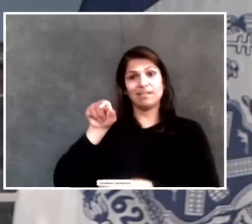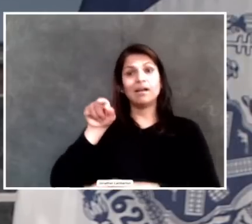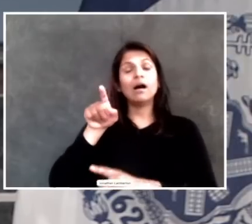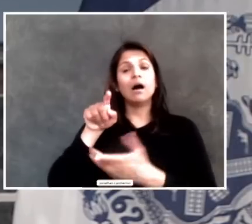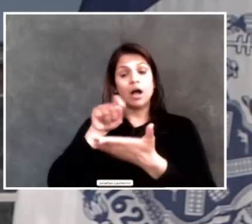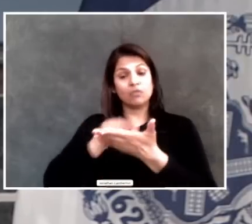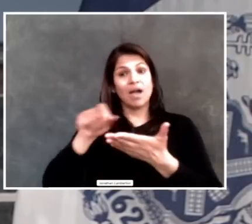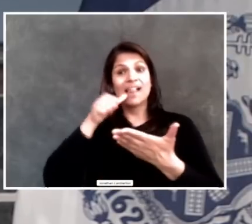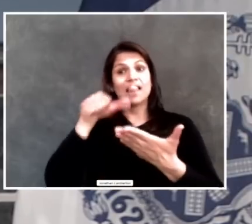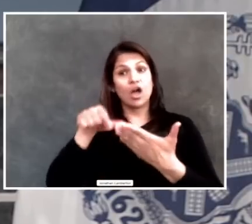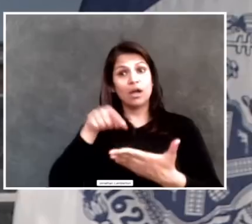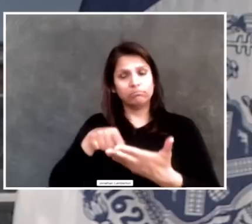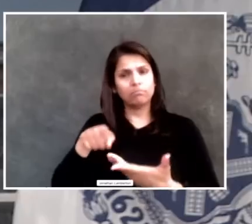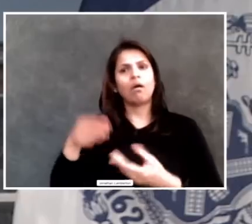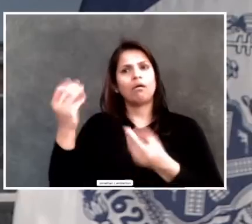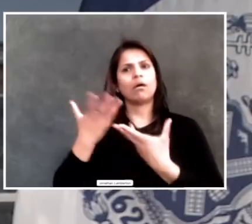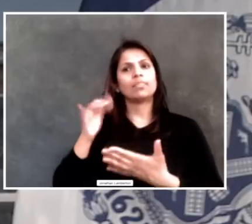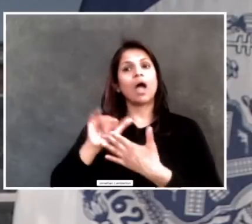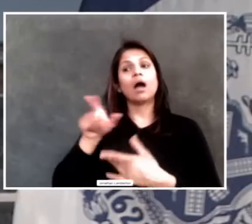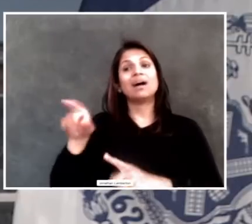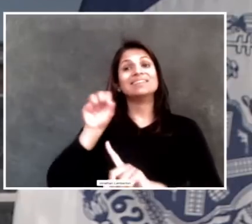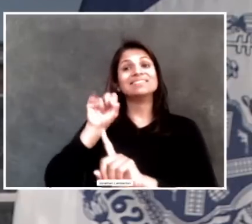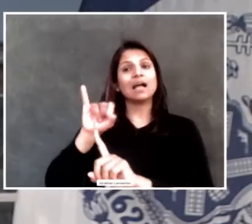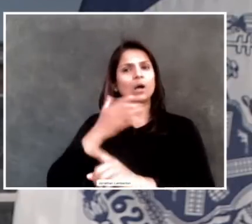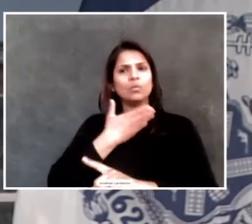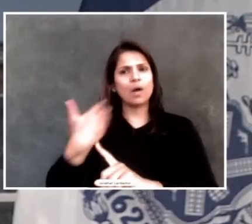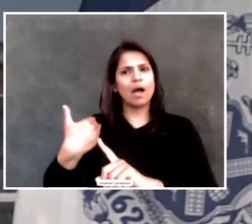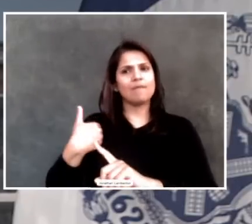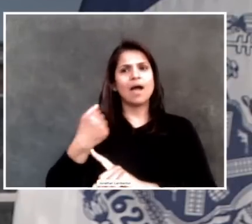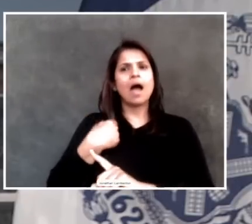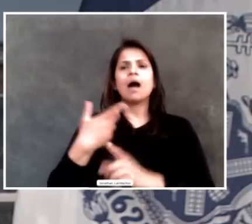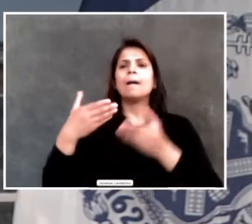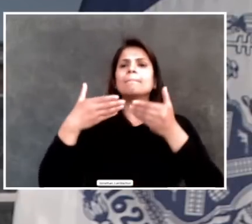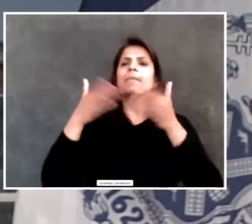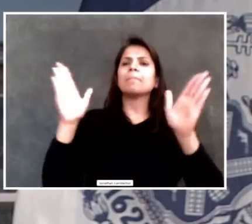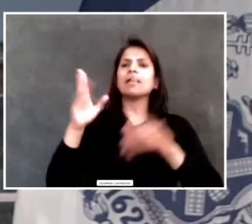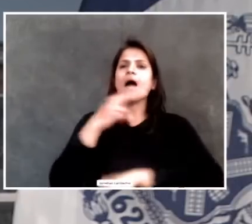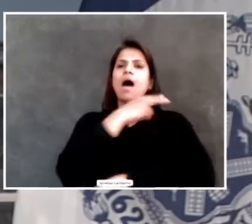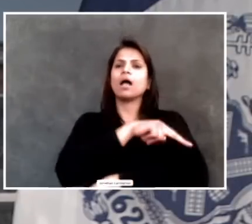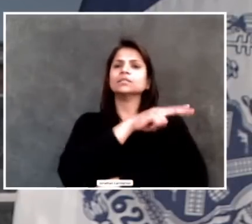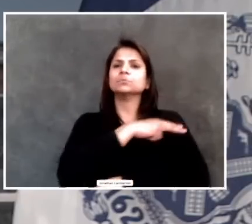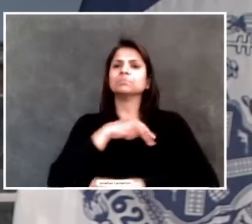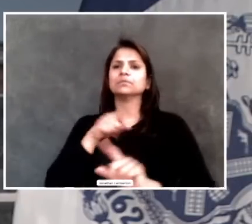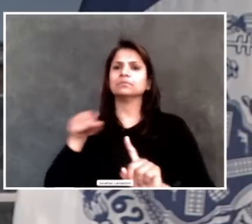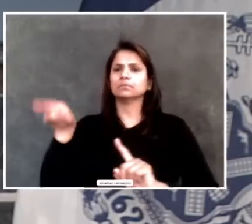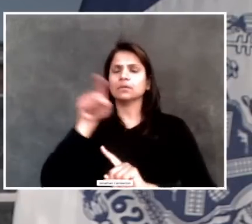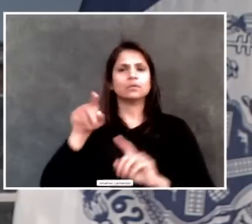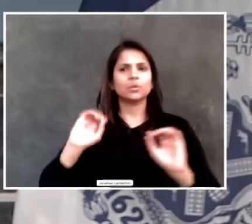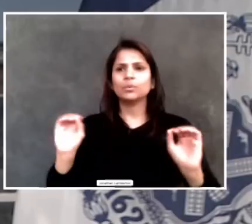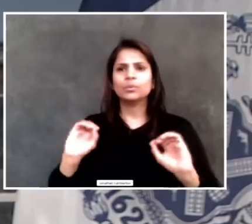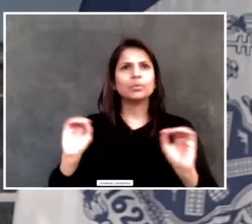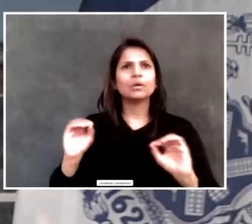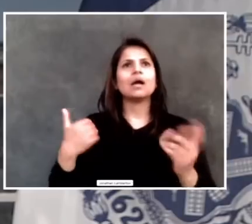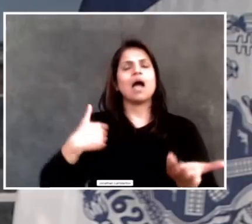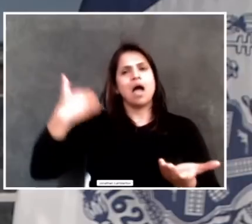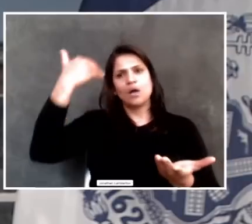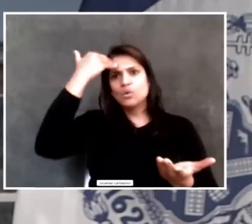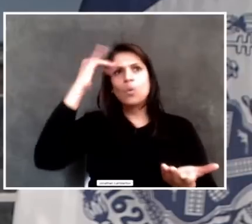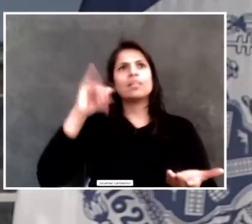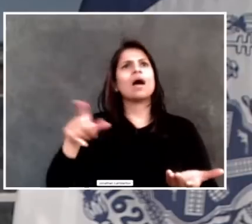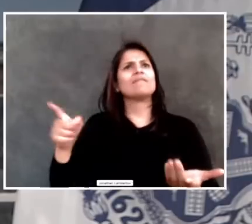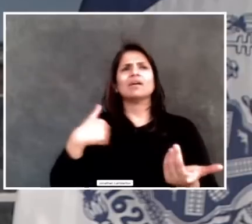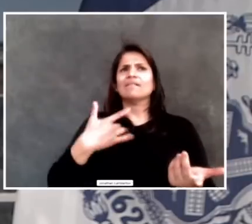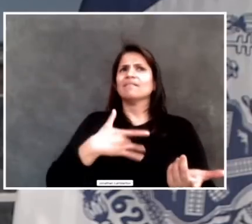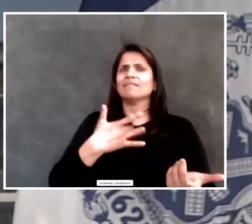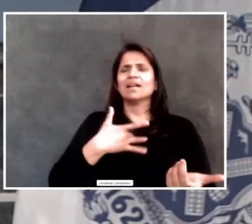testing as we have it is available for healthcare workers in Staten Island. I think that's fair. The point, Sydney, and I want